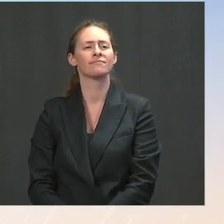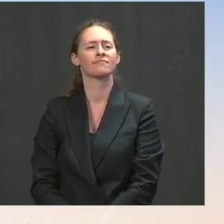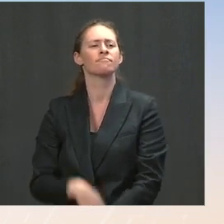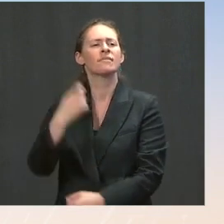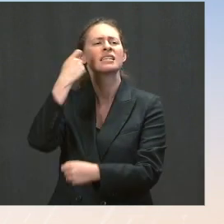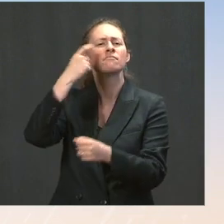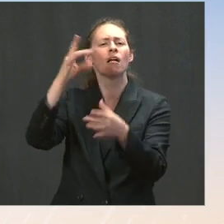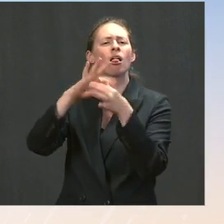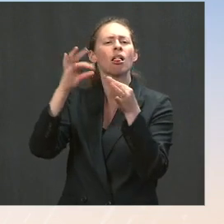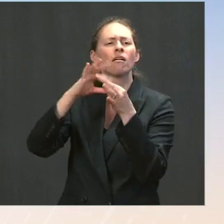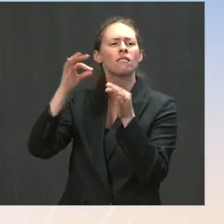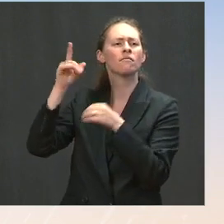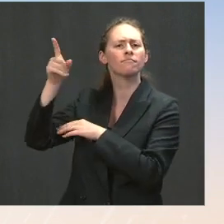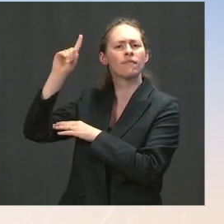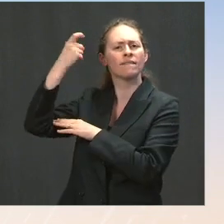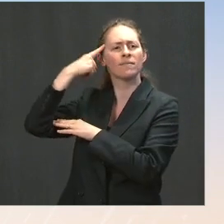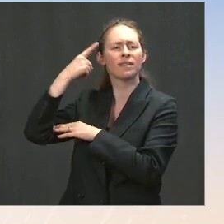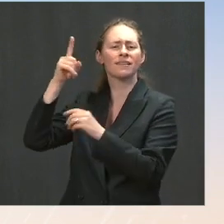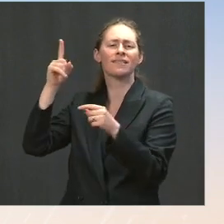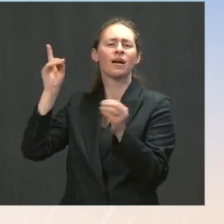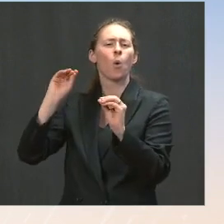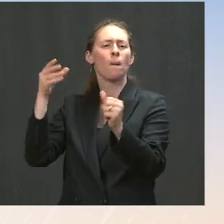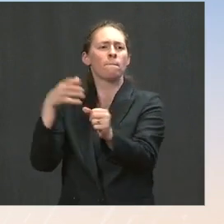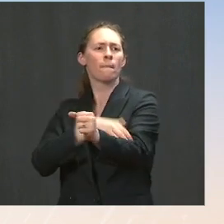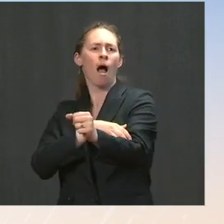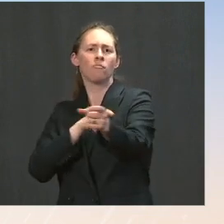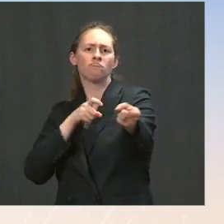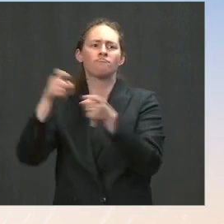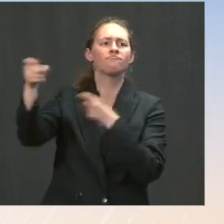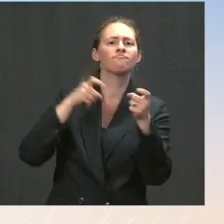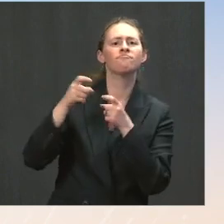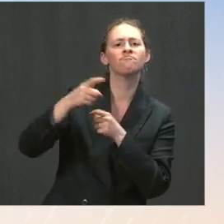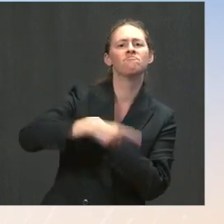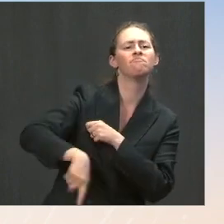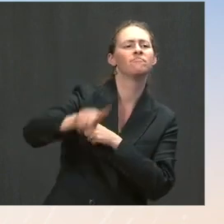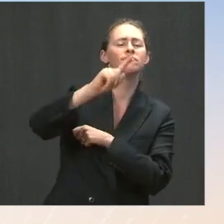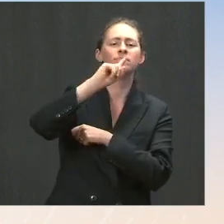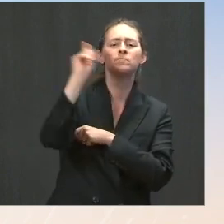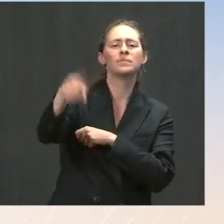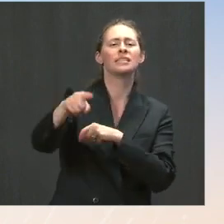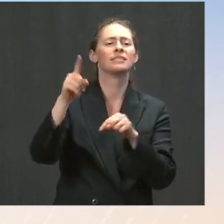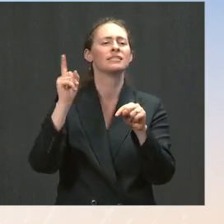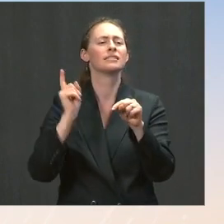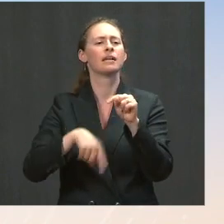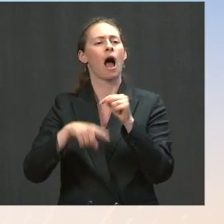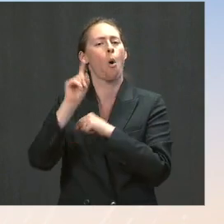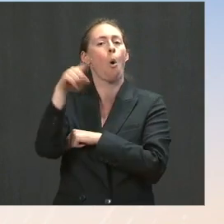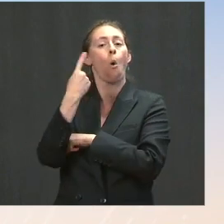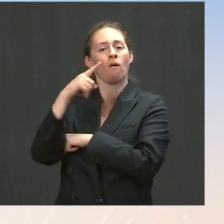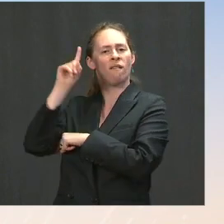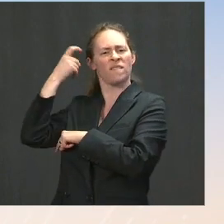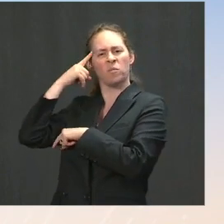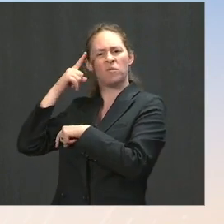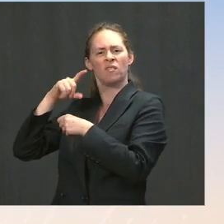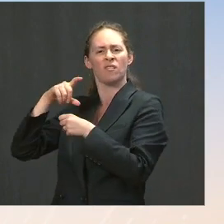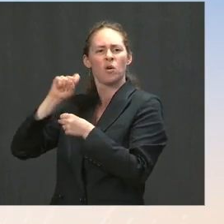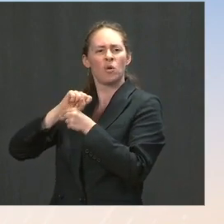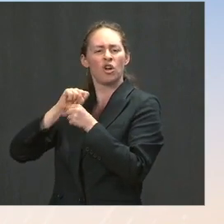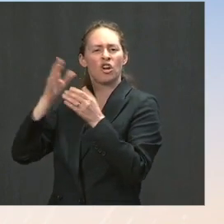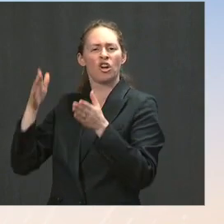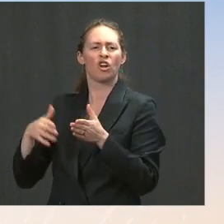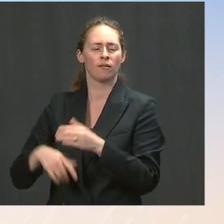but they do have the power to mandate them within the government. So why is everyone who works in the federal government not mandated to get